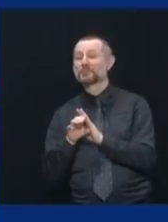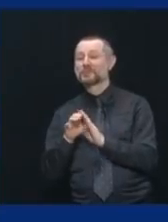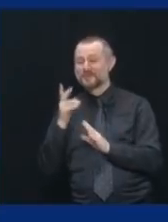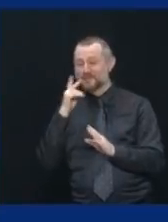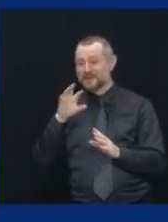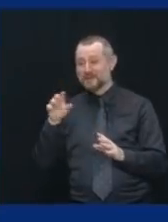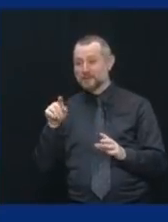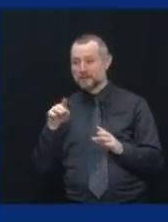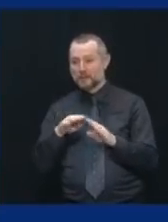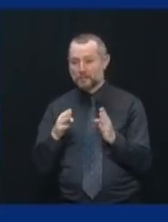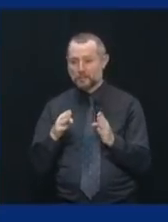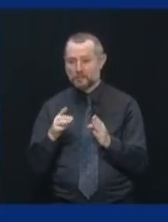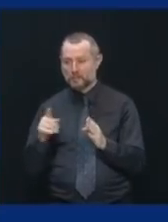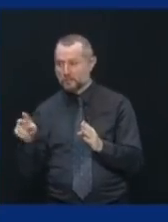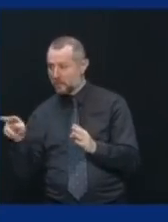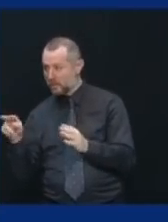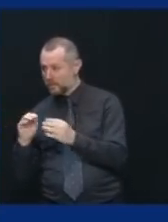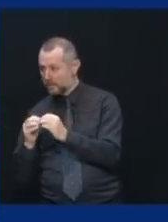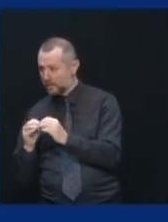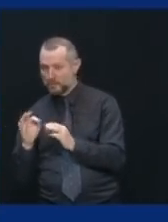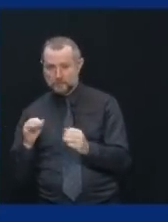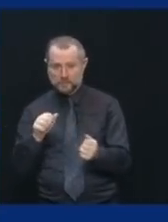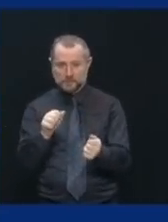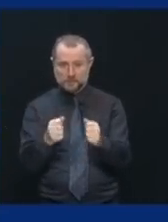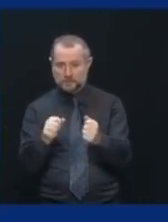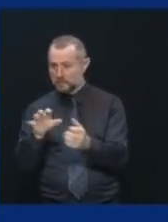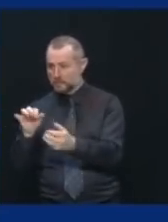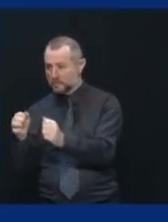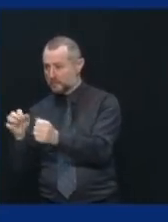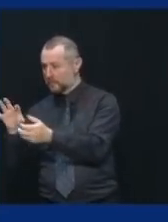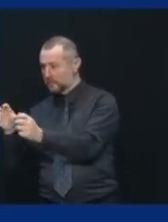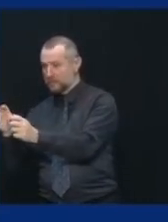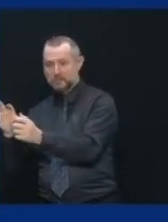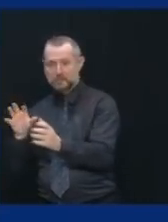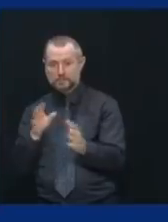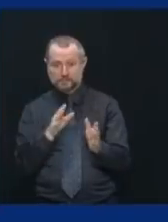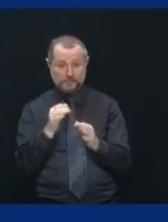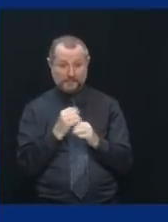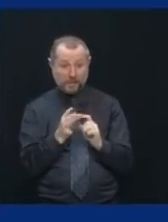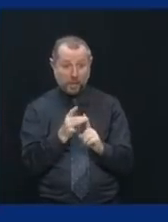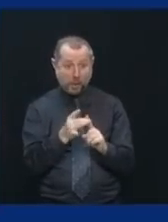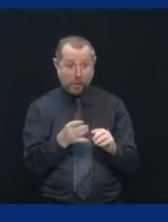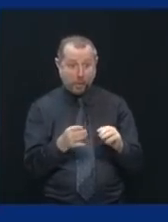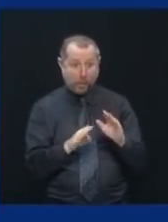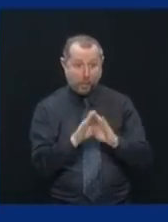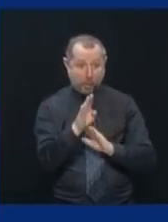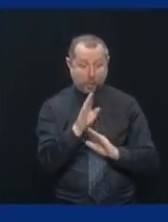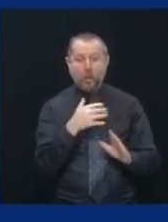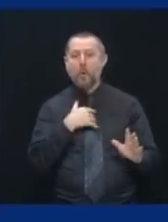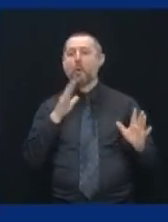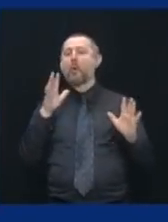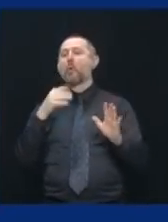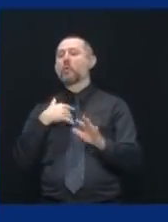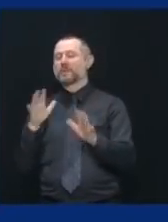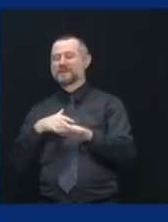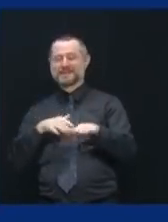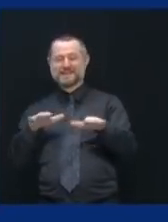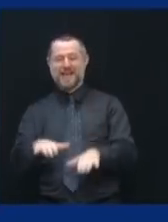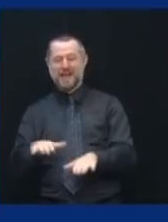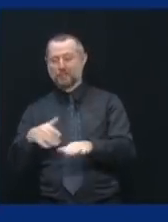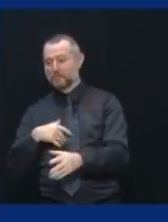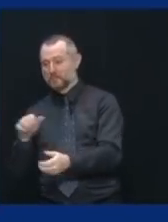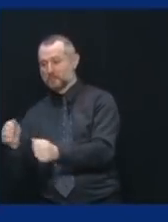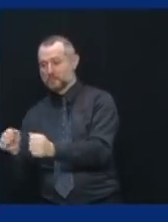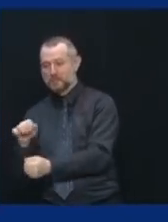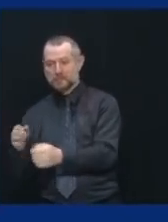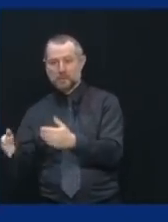you're watching the gauges, and the gauges are infection rate, hospitalization rate, et cetera. That's what we're doing. I don't have a